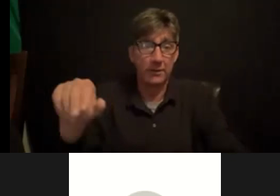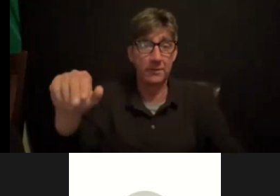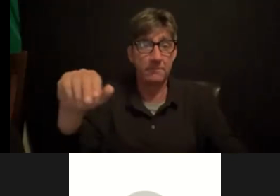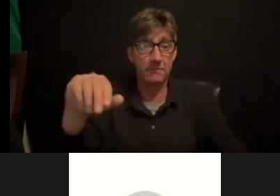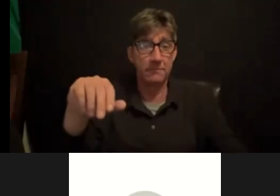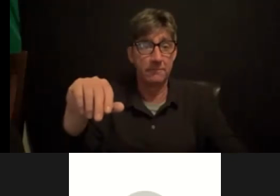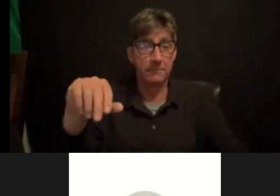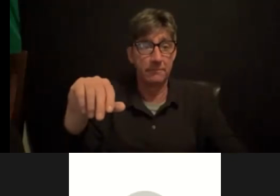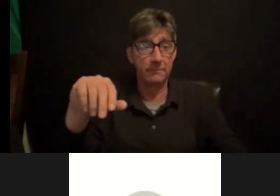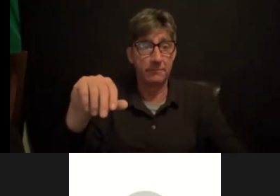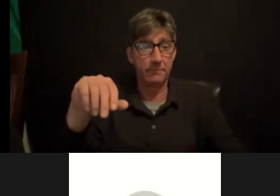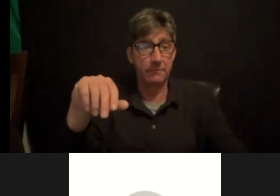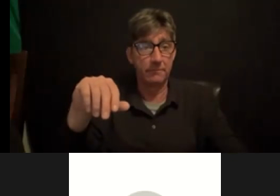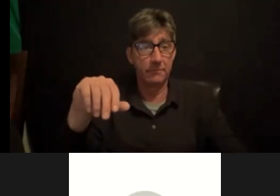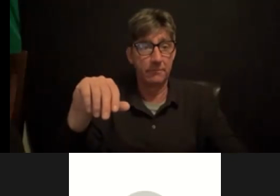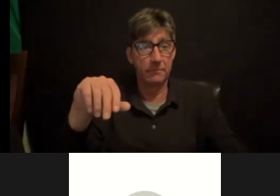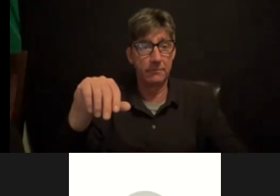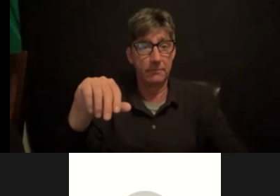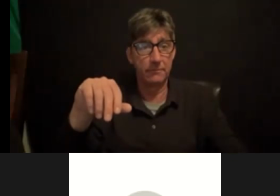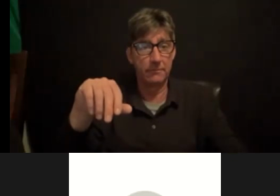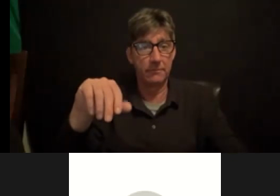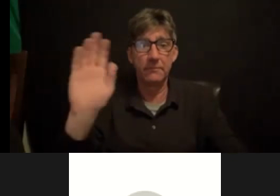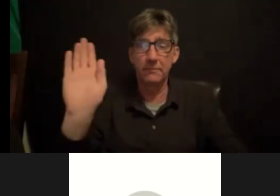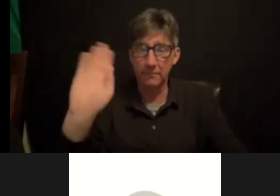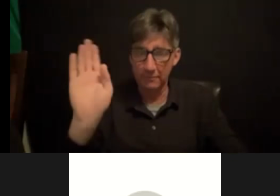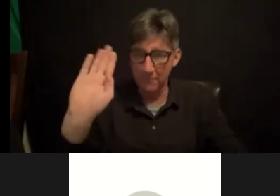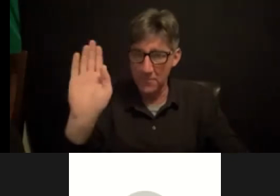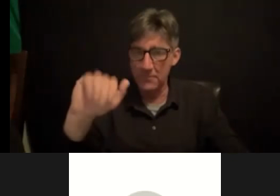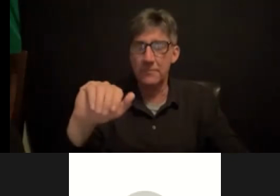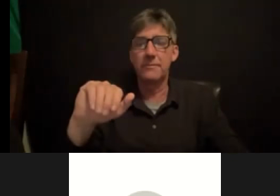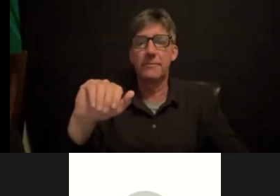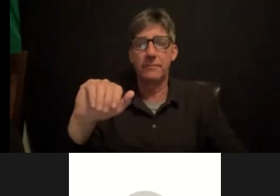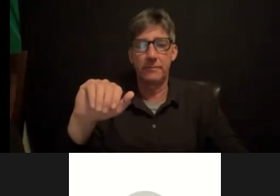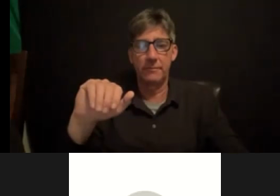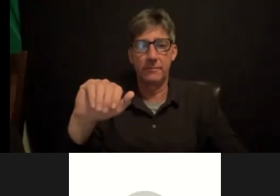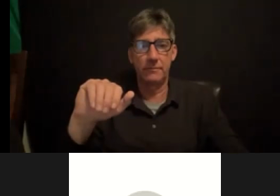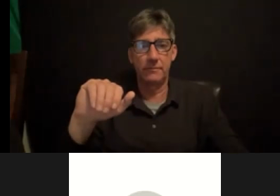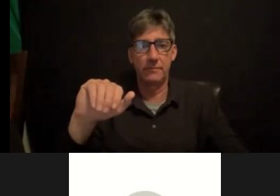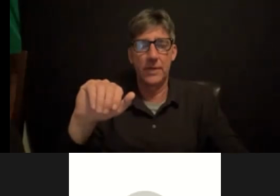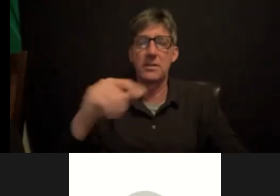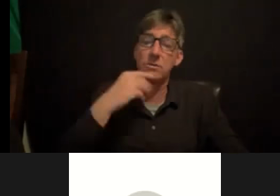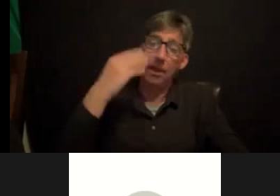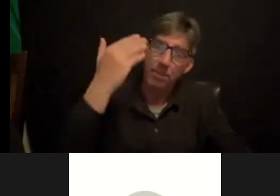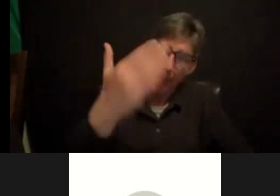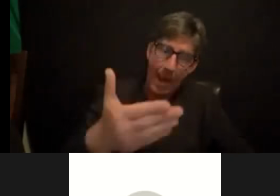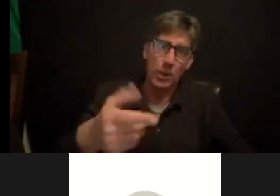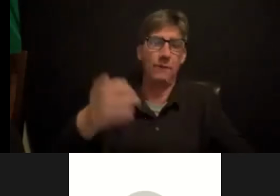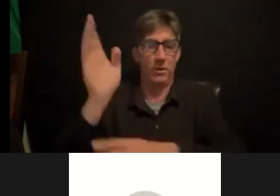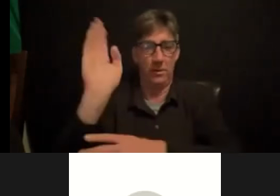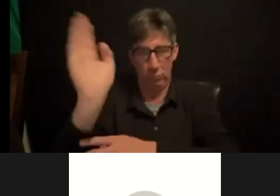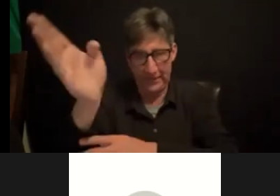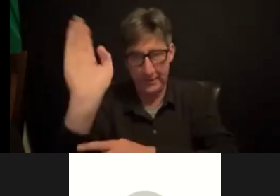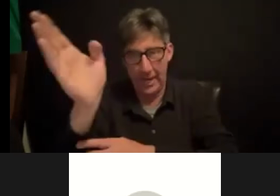Asking to unmute you now. Hi. So I just want to tell you, thank you for your presentation and for